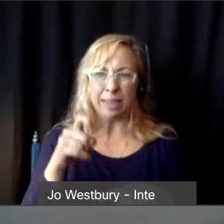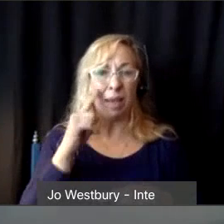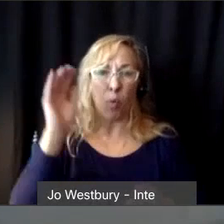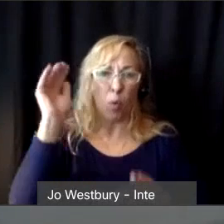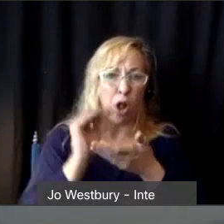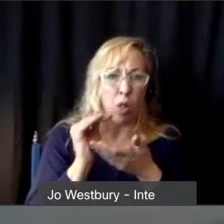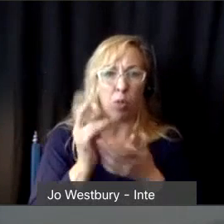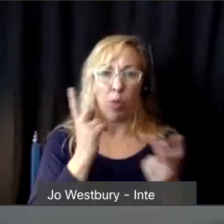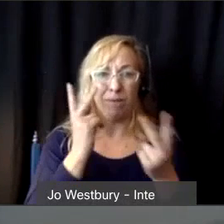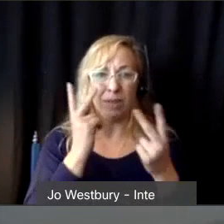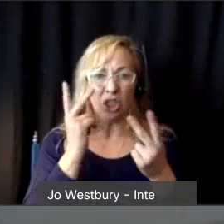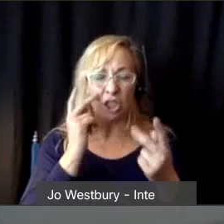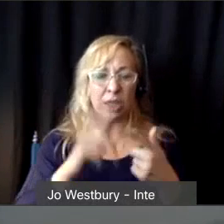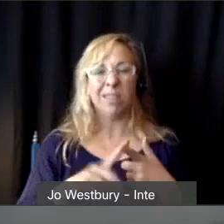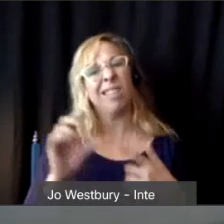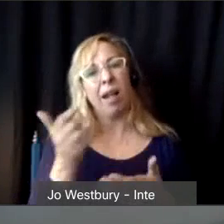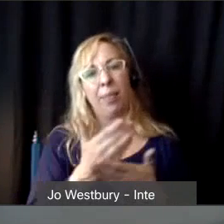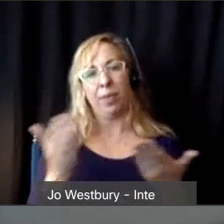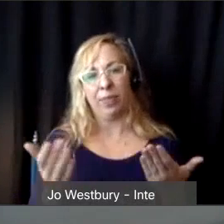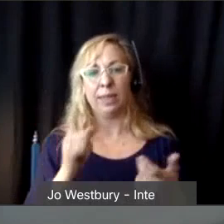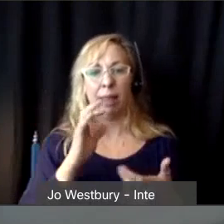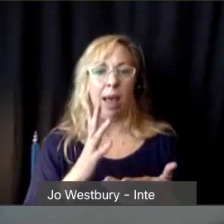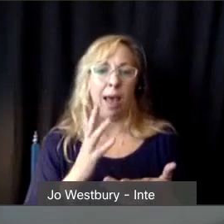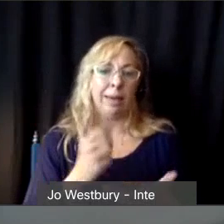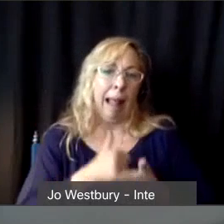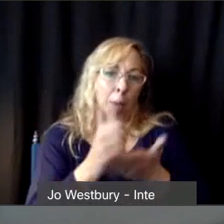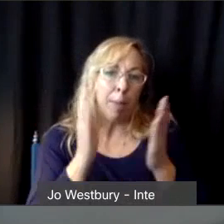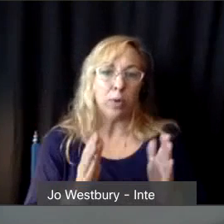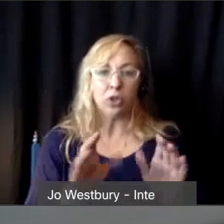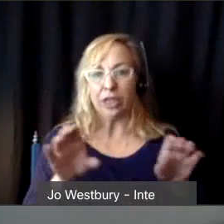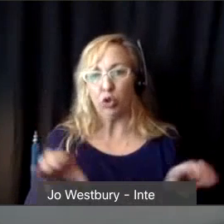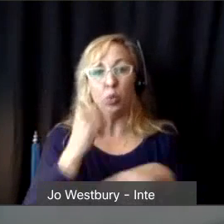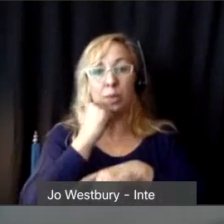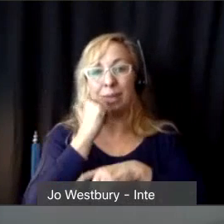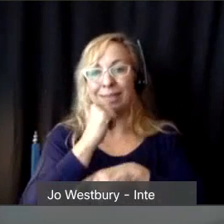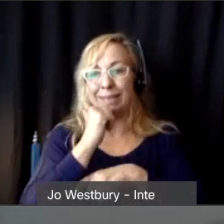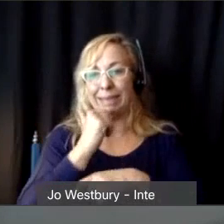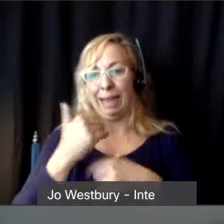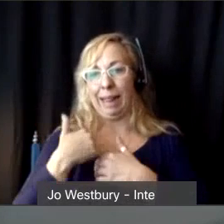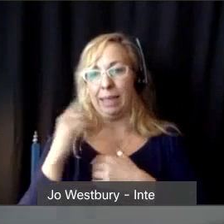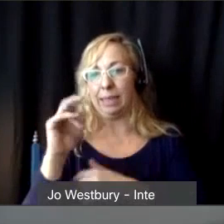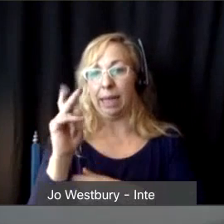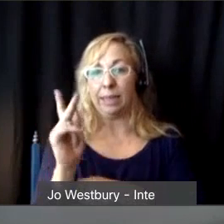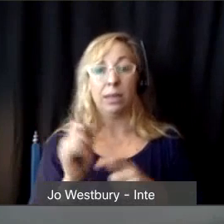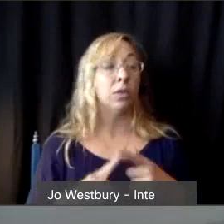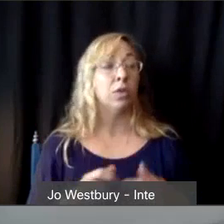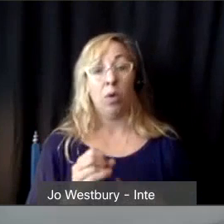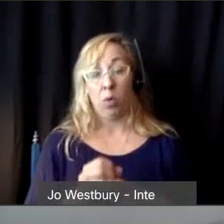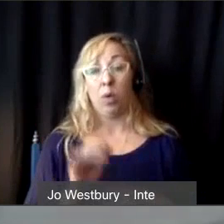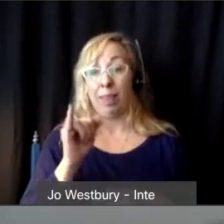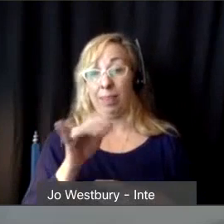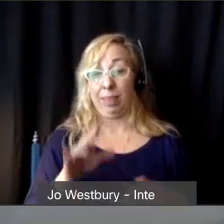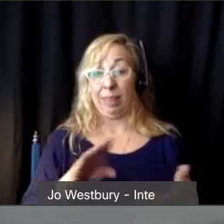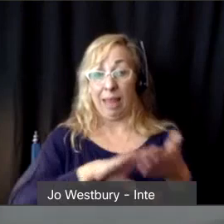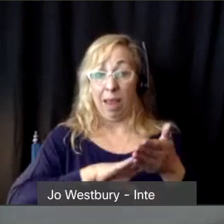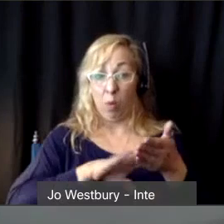enhance mobility and assist with performing daily tasks. So in order to receive assistive technology through the waiver, of course, you